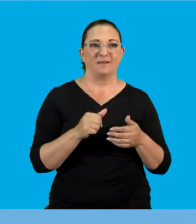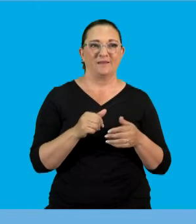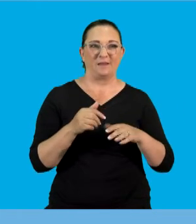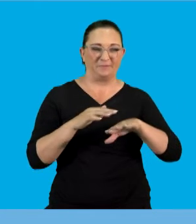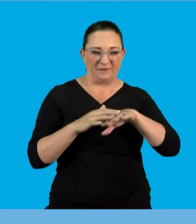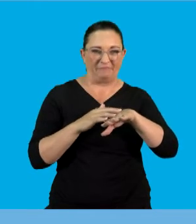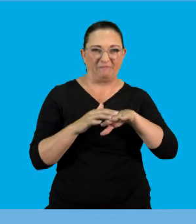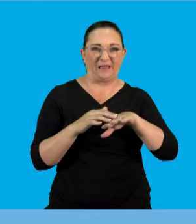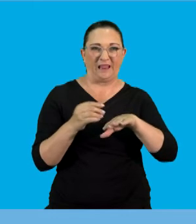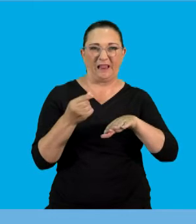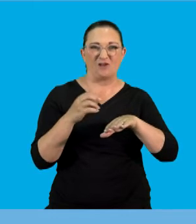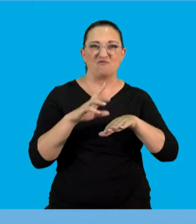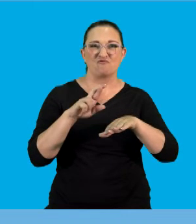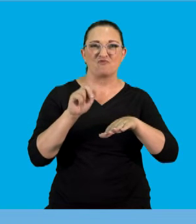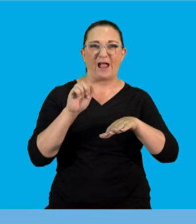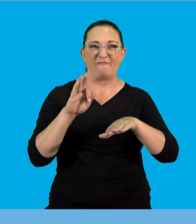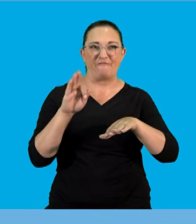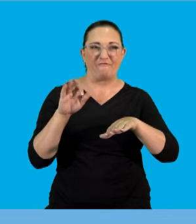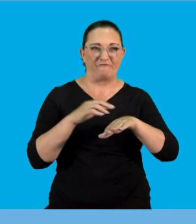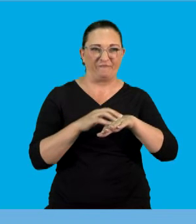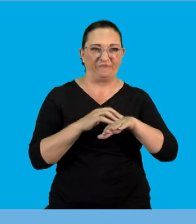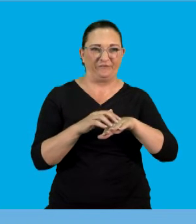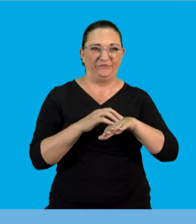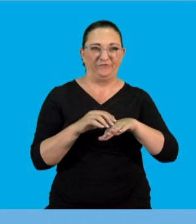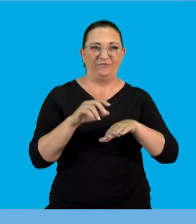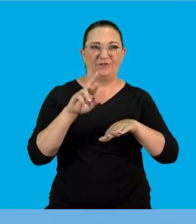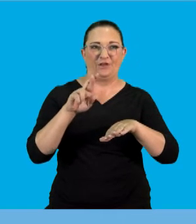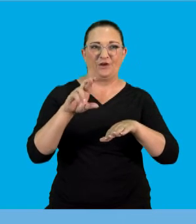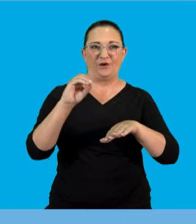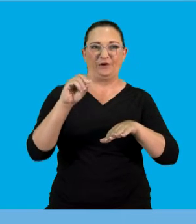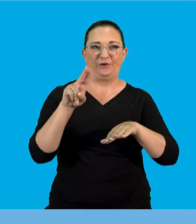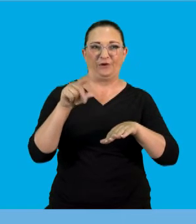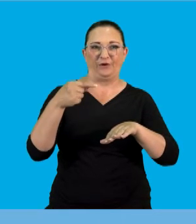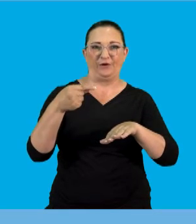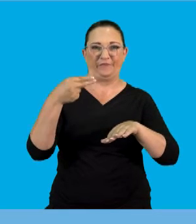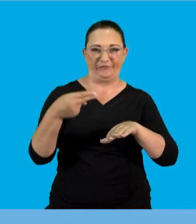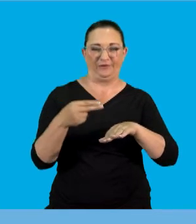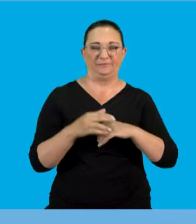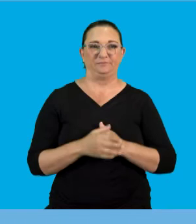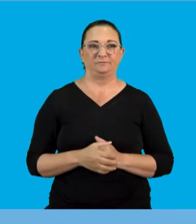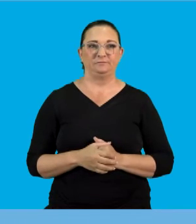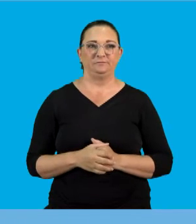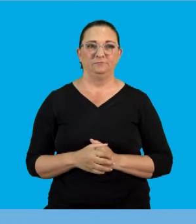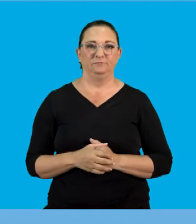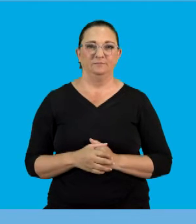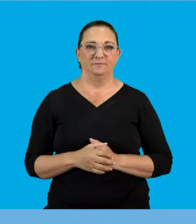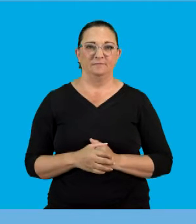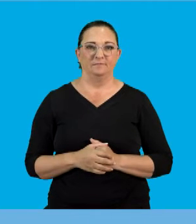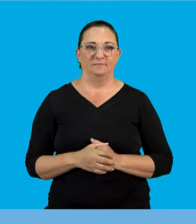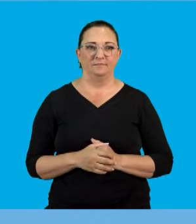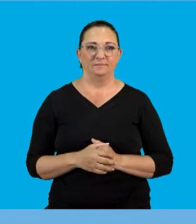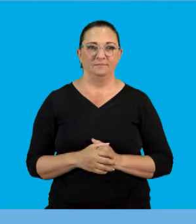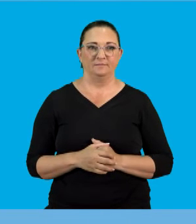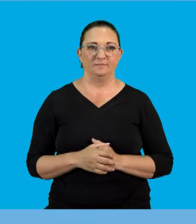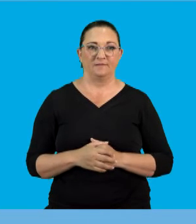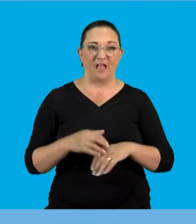right? And then the acids, they feel rough to the touch. So when you touch them, they feel